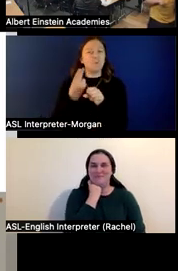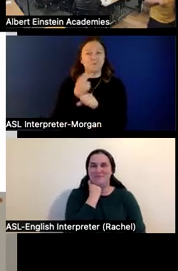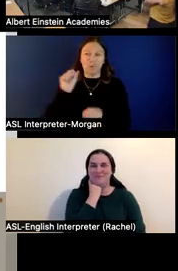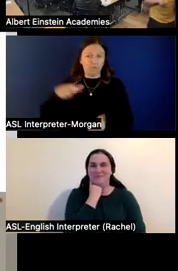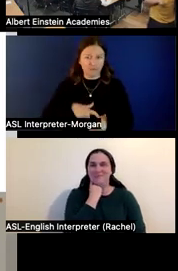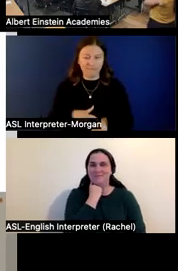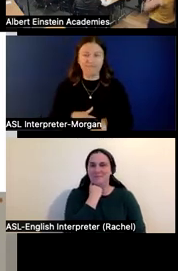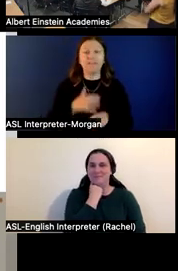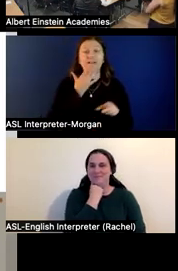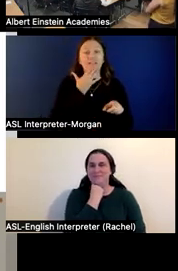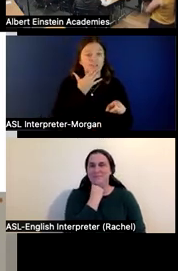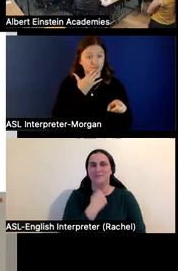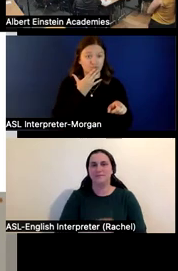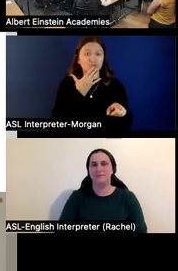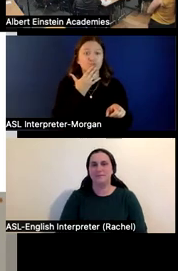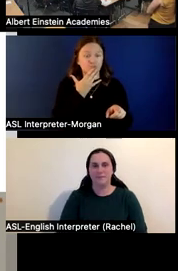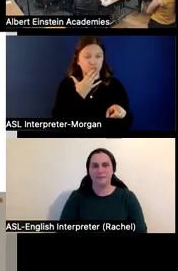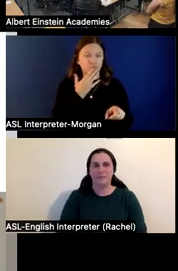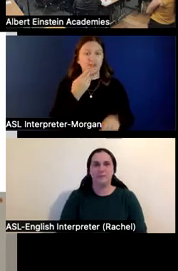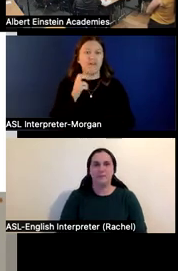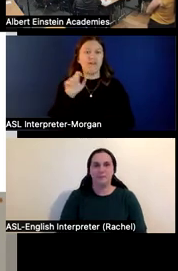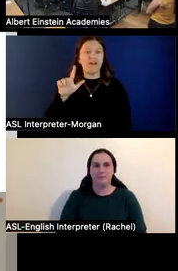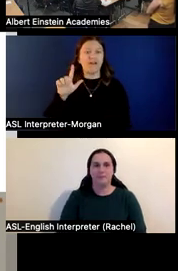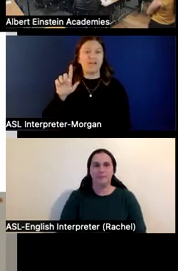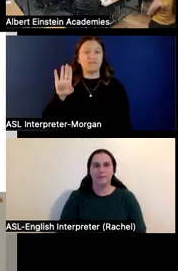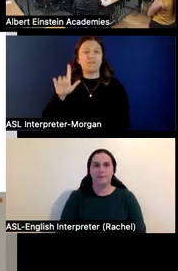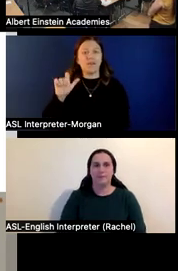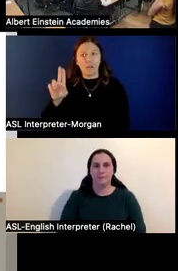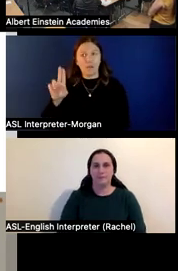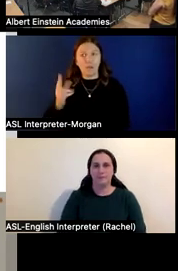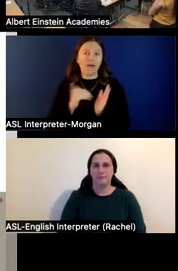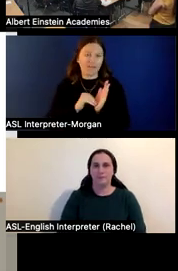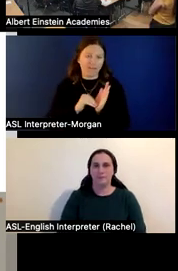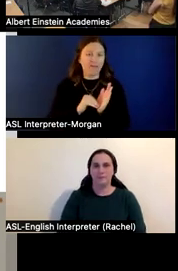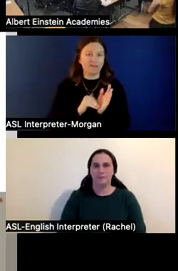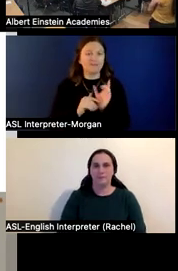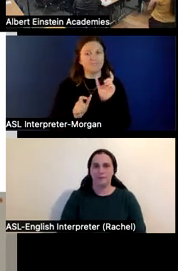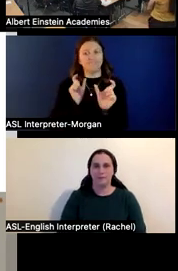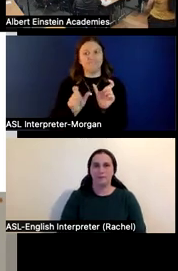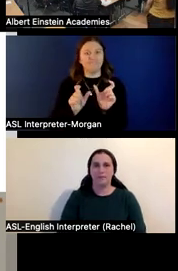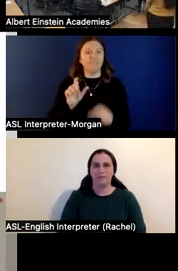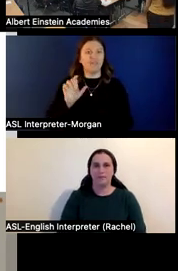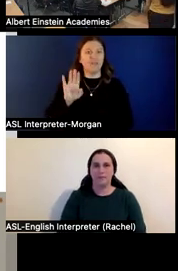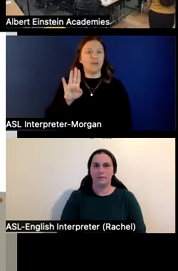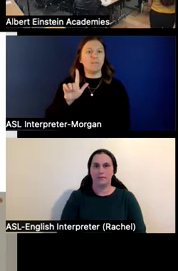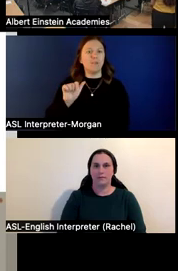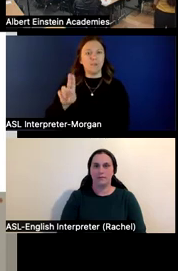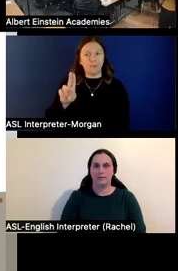Colors. Hellblau, blau, dunkelblau. Here again, dunkelblau, dark blue. This is like where it just like